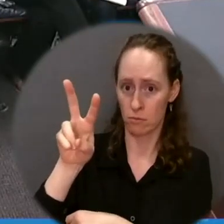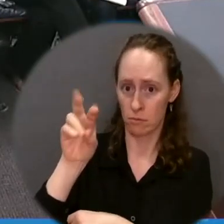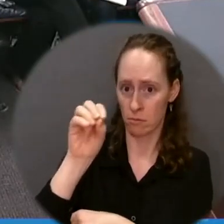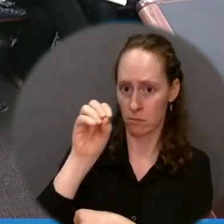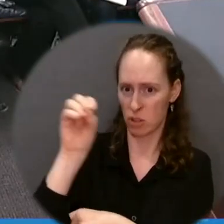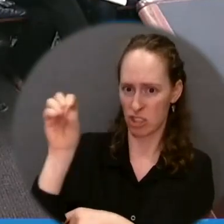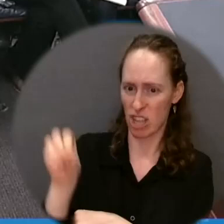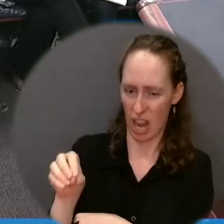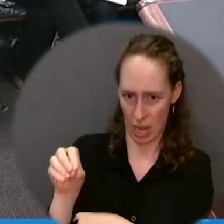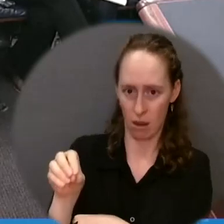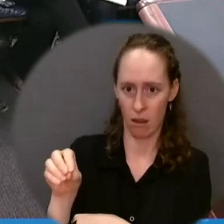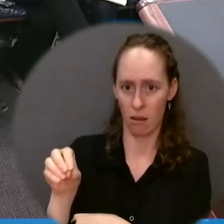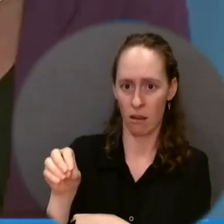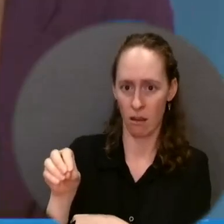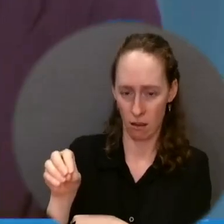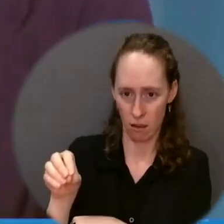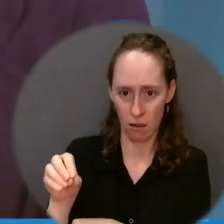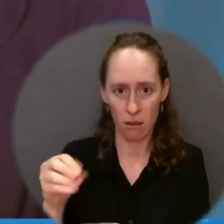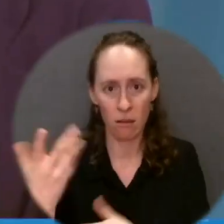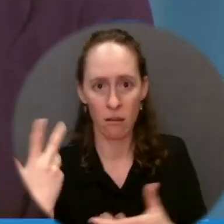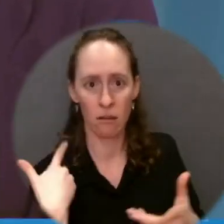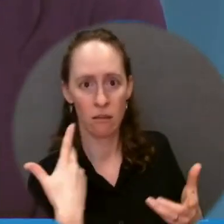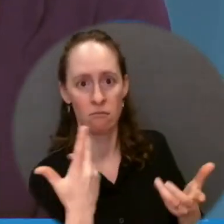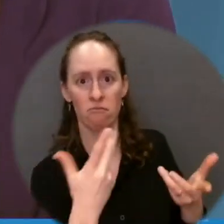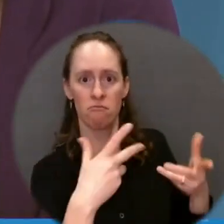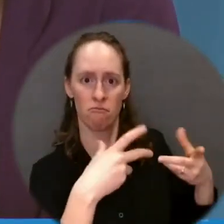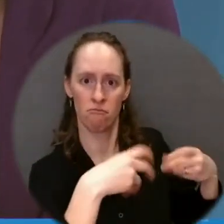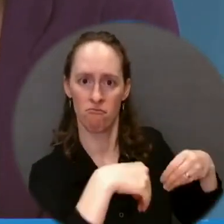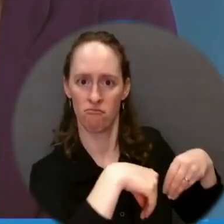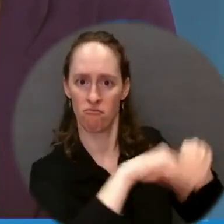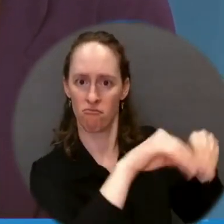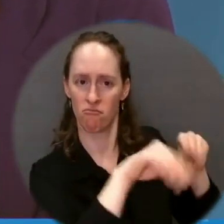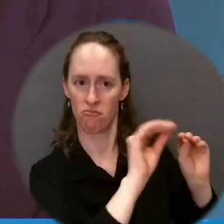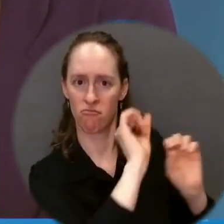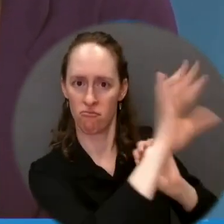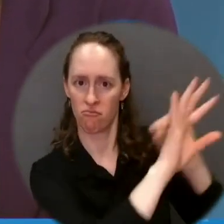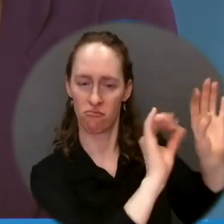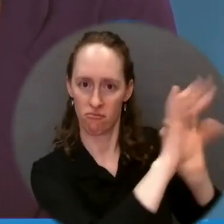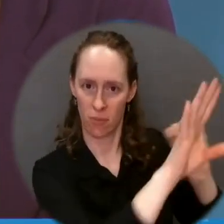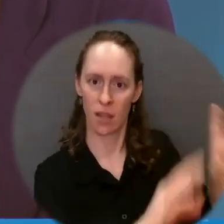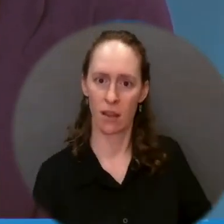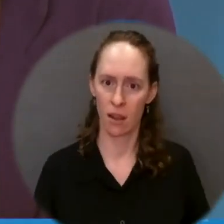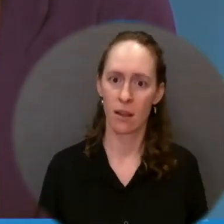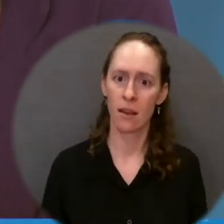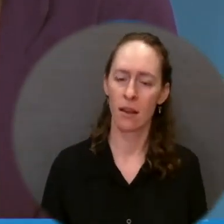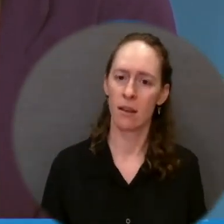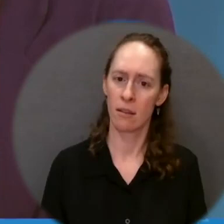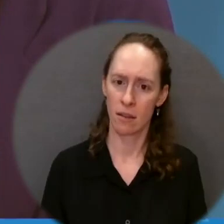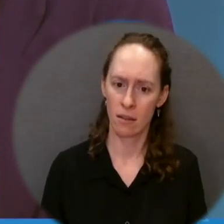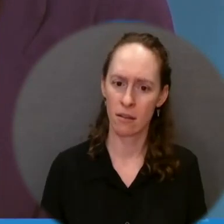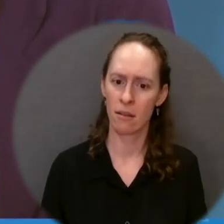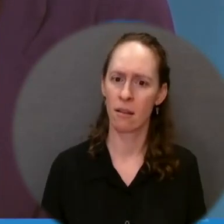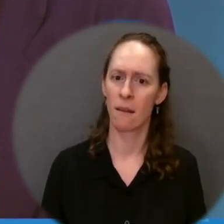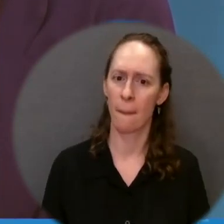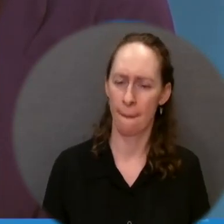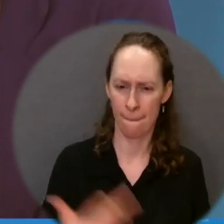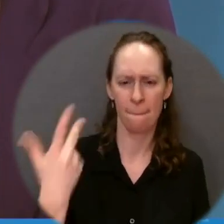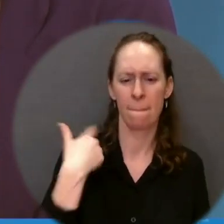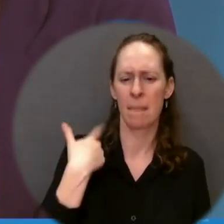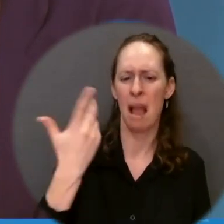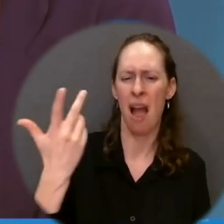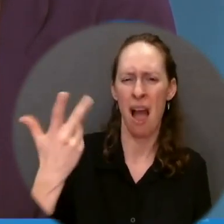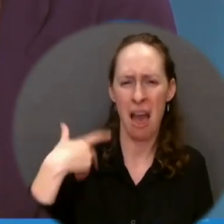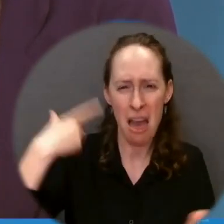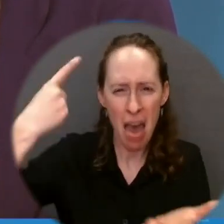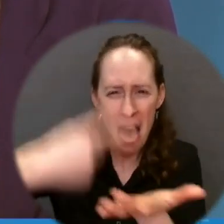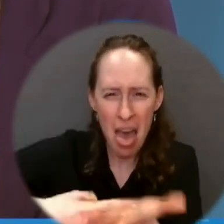that this year? I'm just not going to get ahead of the president's budget that's coming out on March 9th. You'll be able to view that once he's ready to